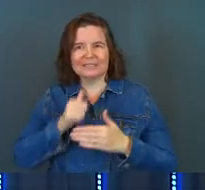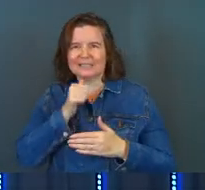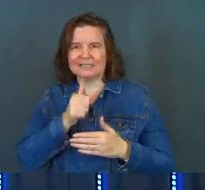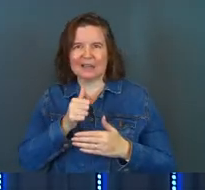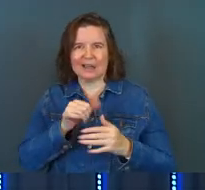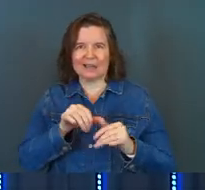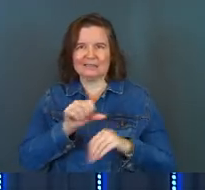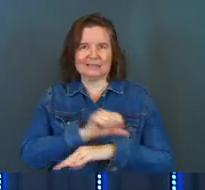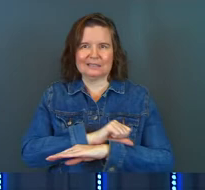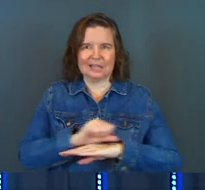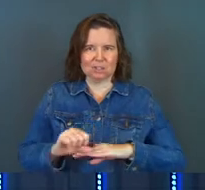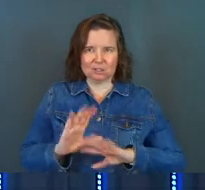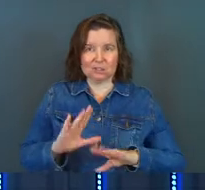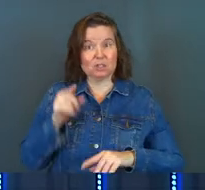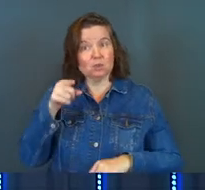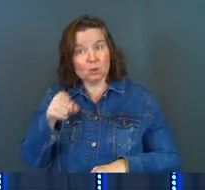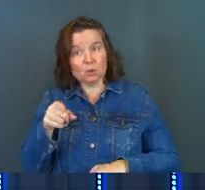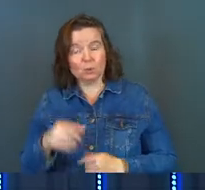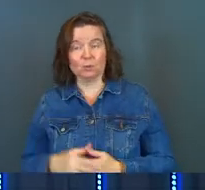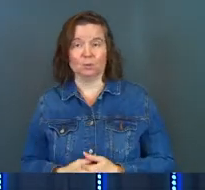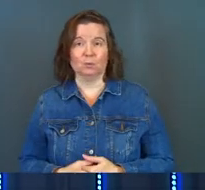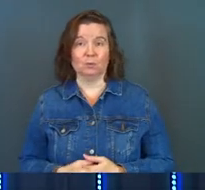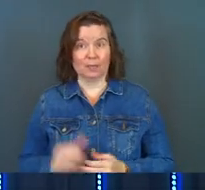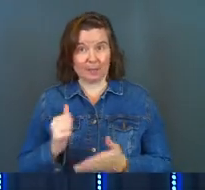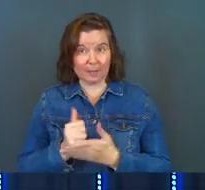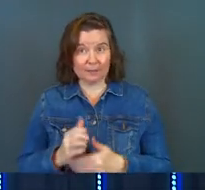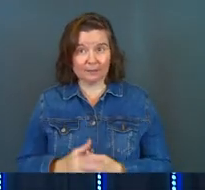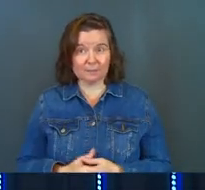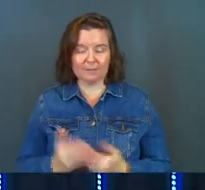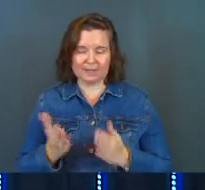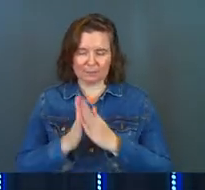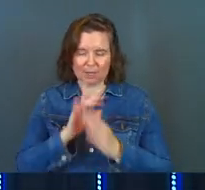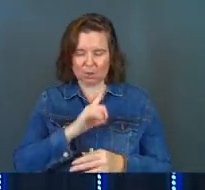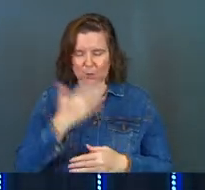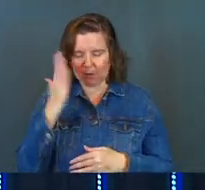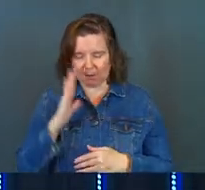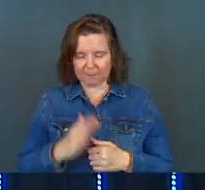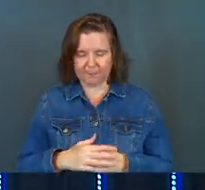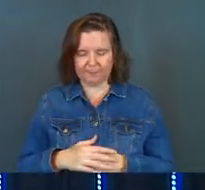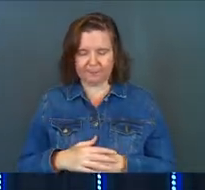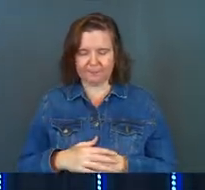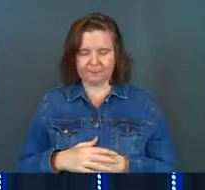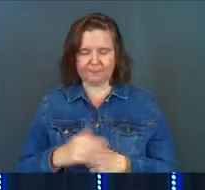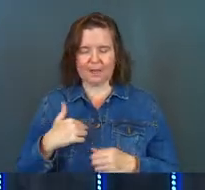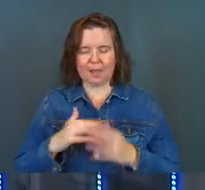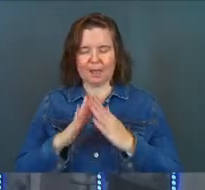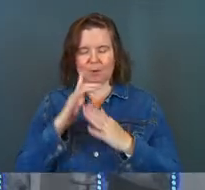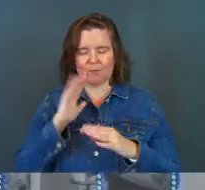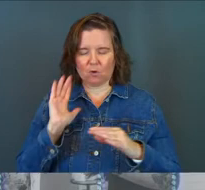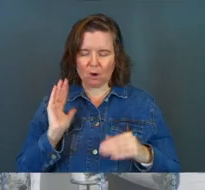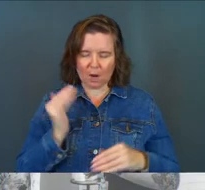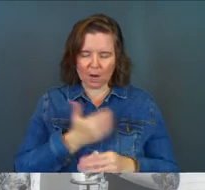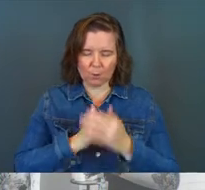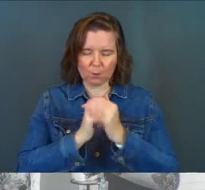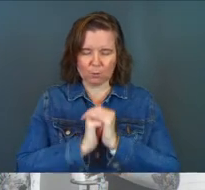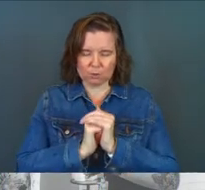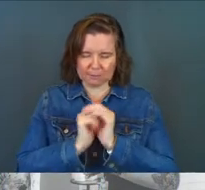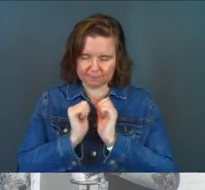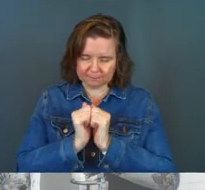not stage, it's you. Amen? Let's pray. Lord God, I pray for our